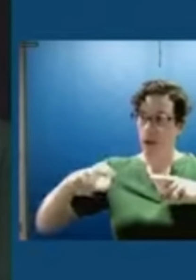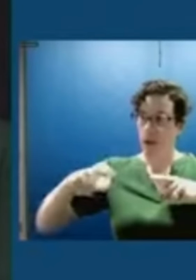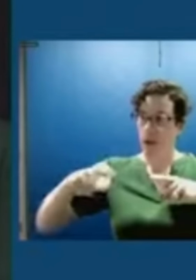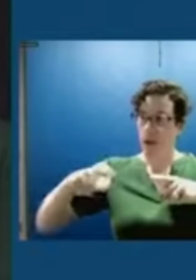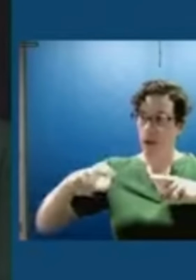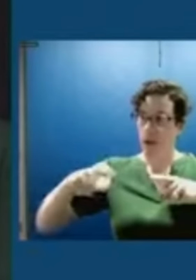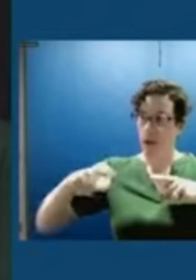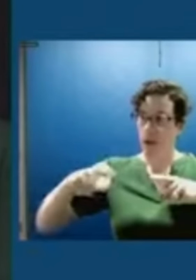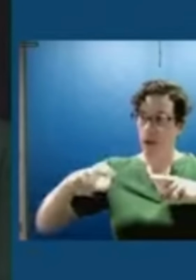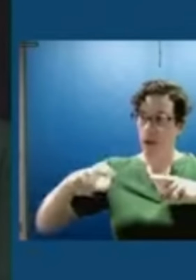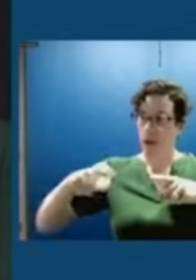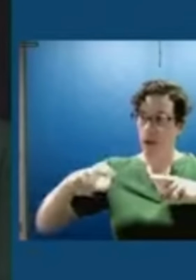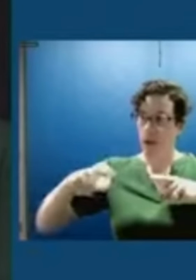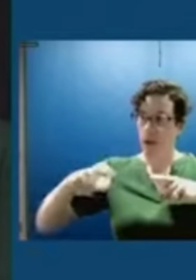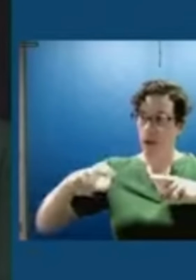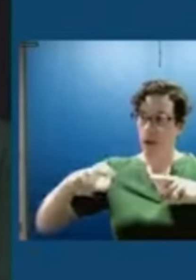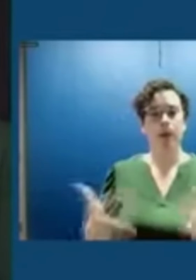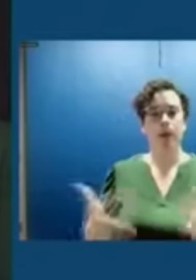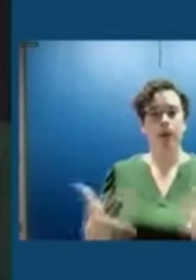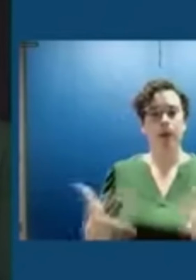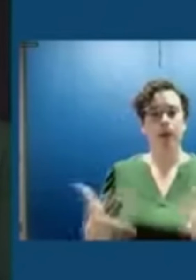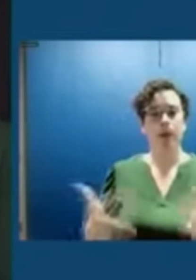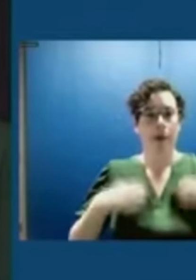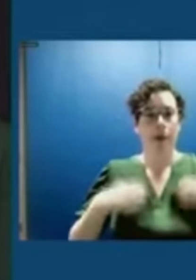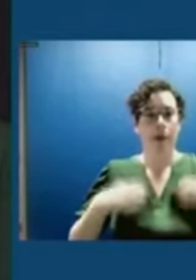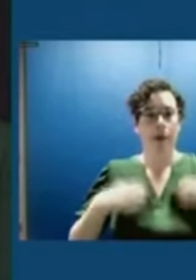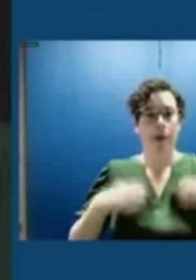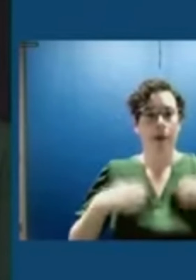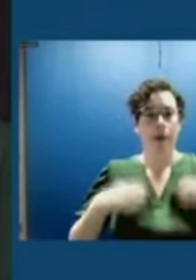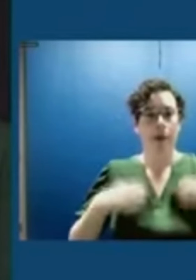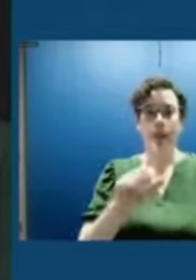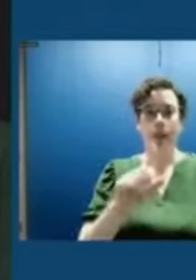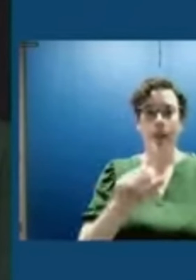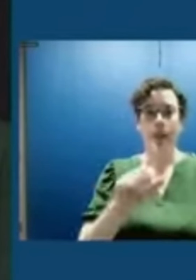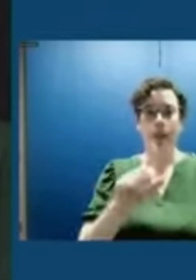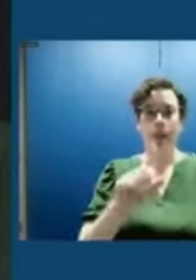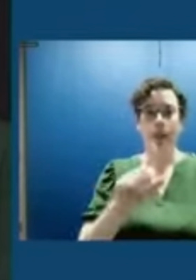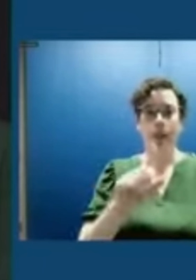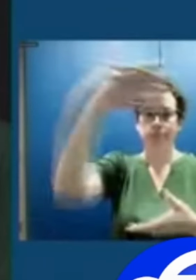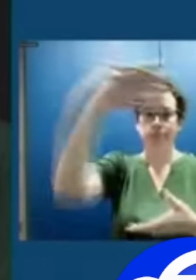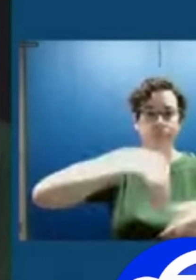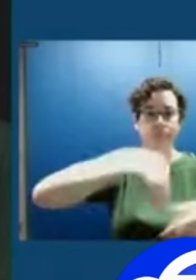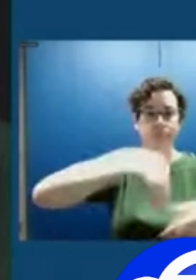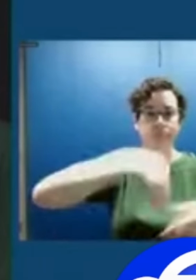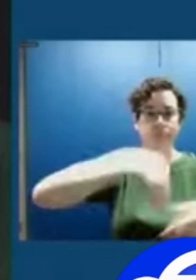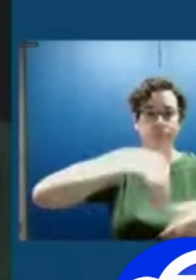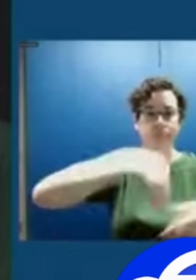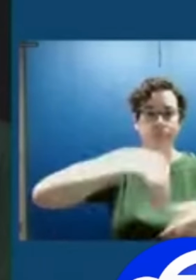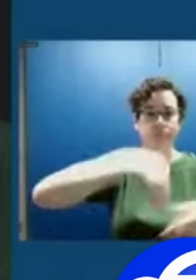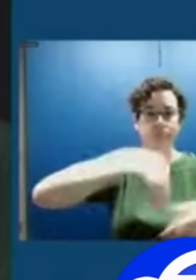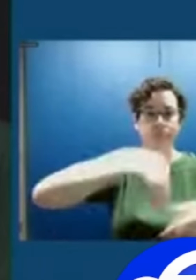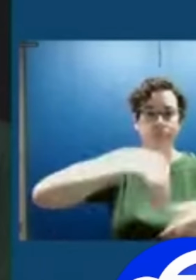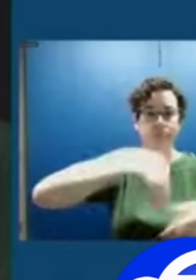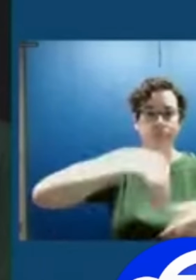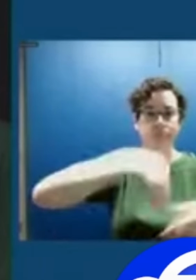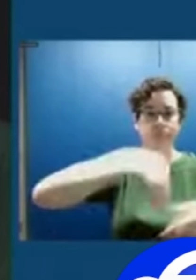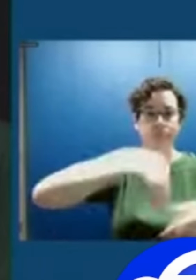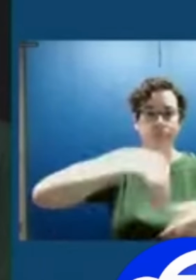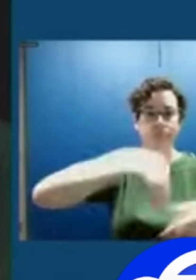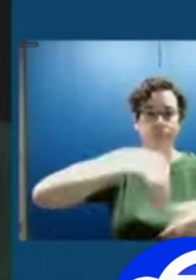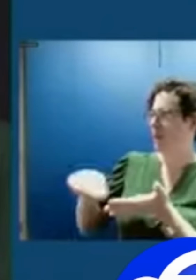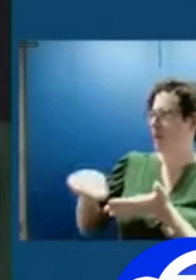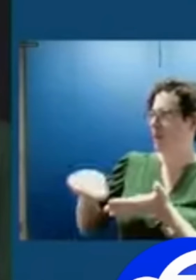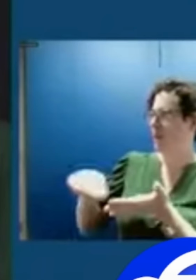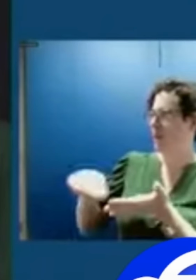in with a backpack, goes and empties the shelves and then walks out and you're still waiting to pay your bill, people notice that.